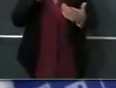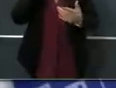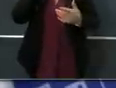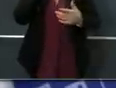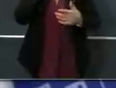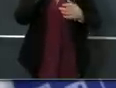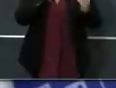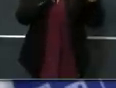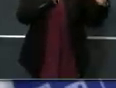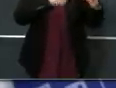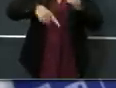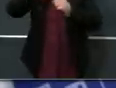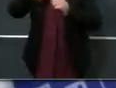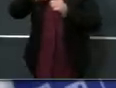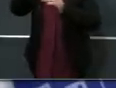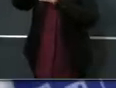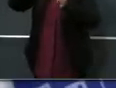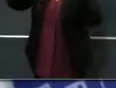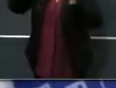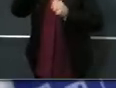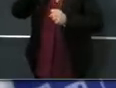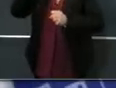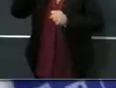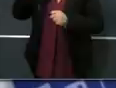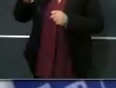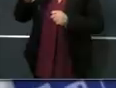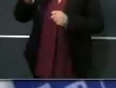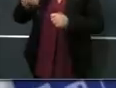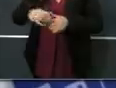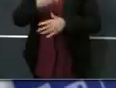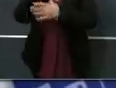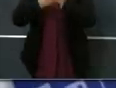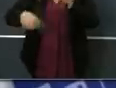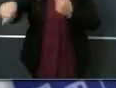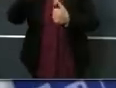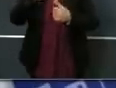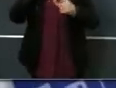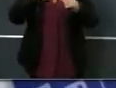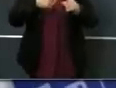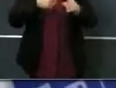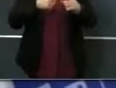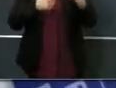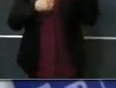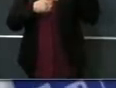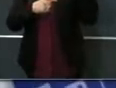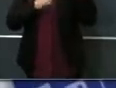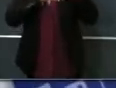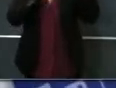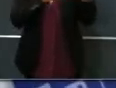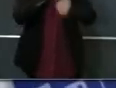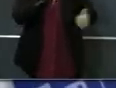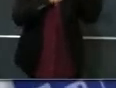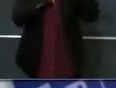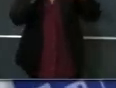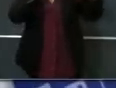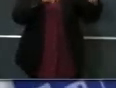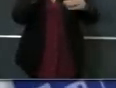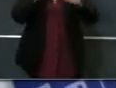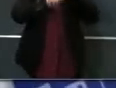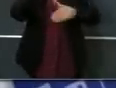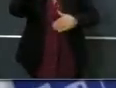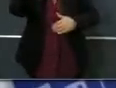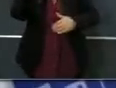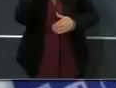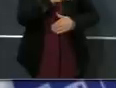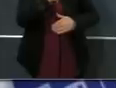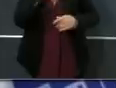Superintendent, along with my Chief of Staff, Becky Beeland-McNaught, and Chief Deputy Cabinet Secretary for the Governor, Ben Cheetah, for their incredible